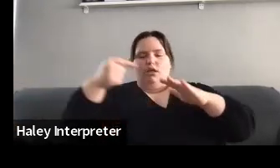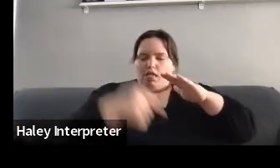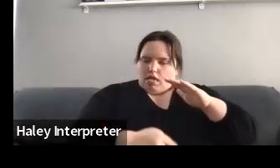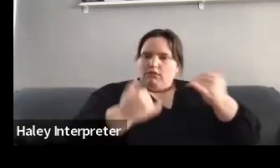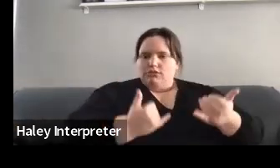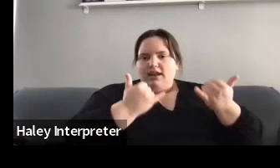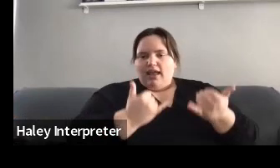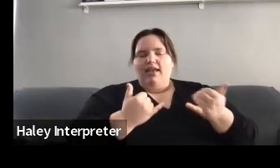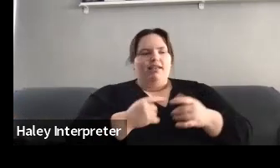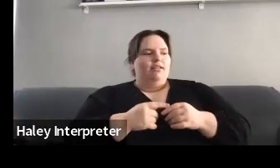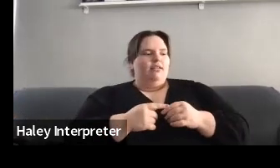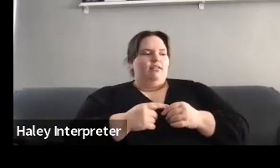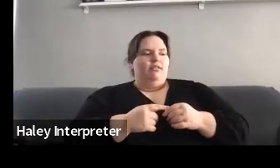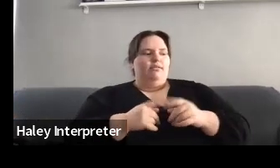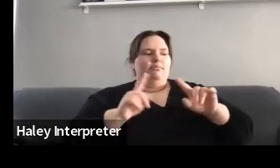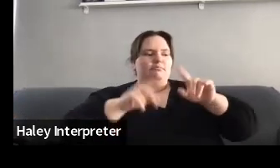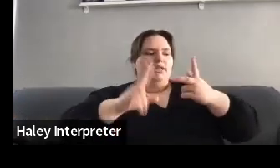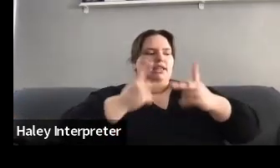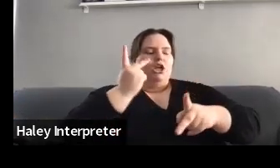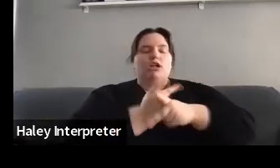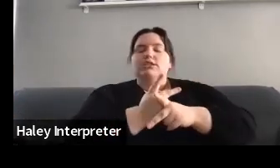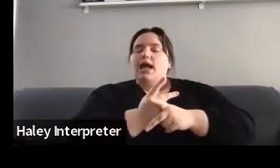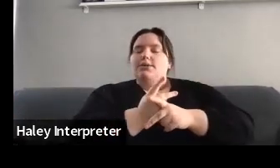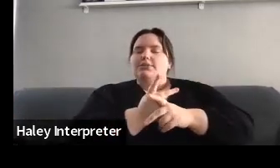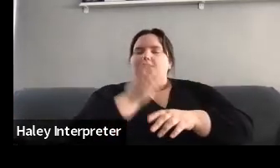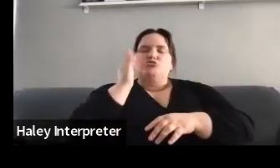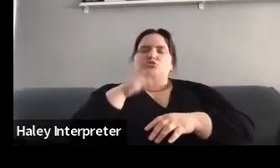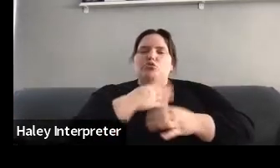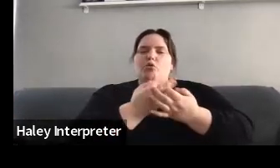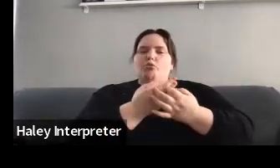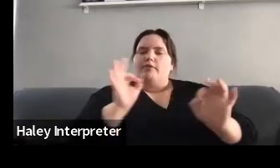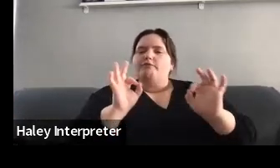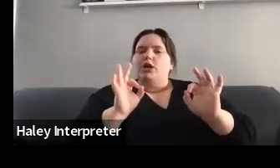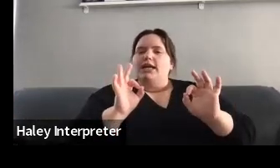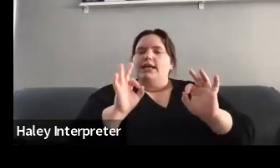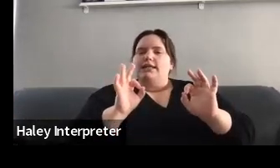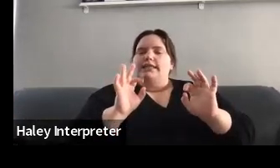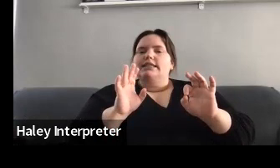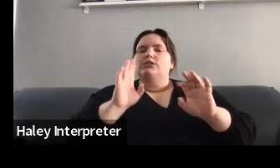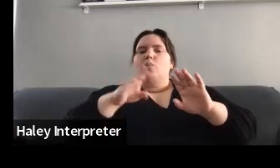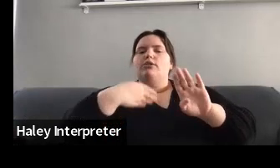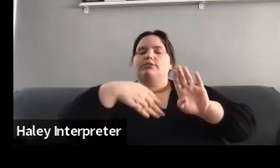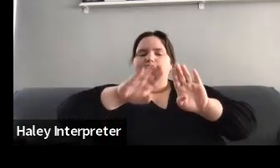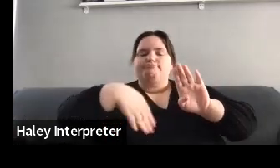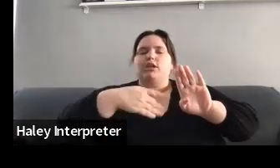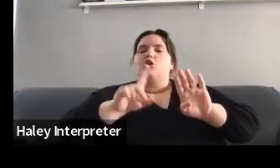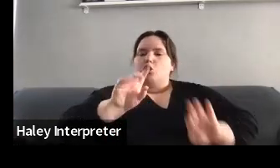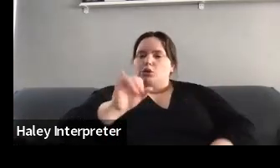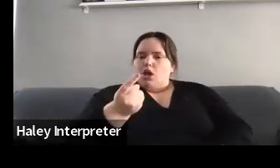are types that are sort of the free type doors where your dog can come and go. There are some that